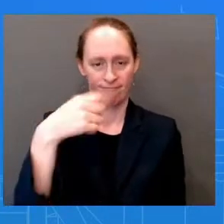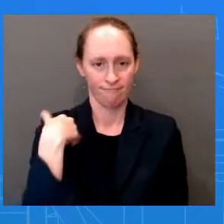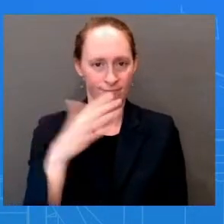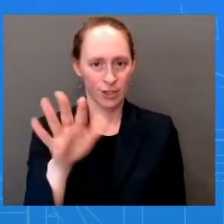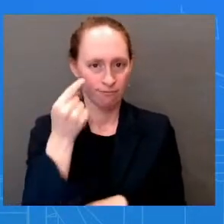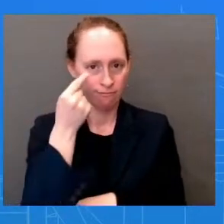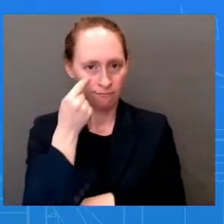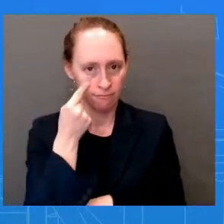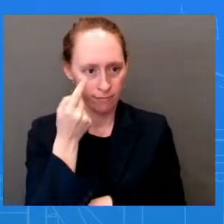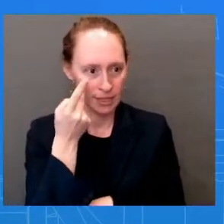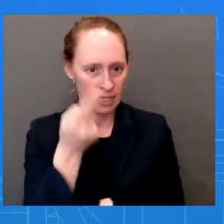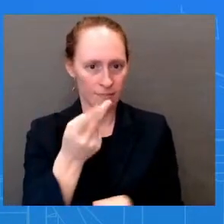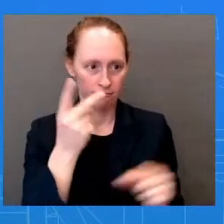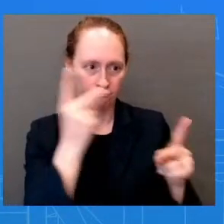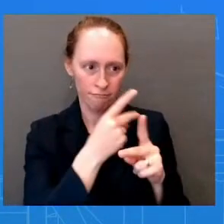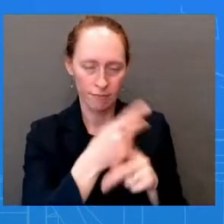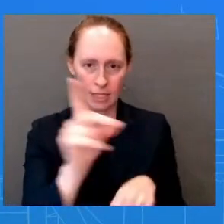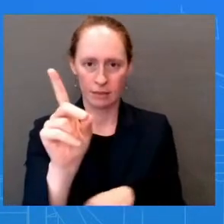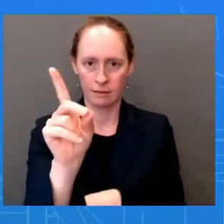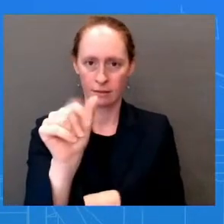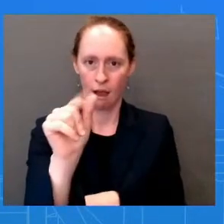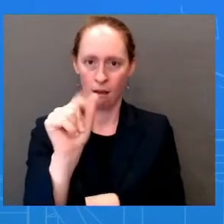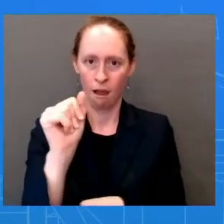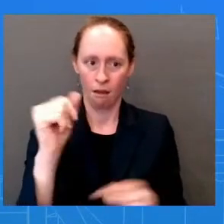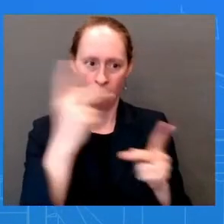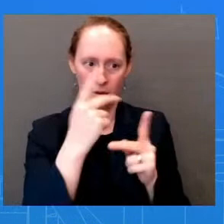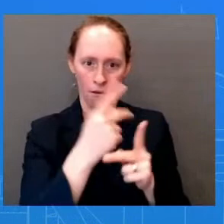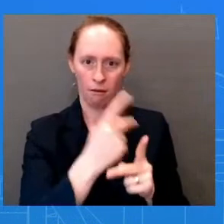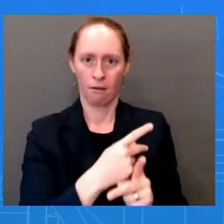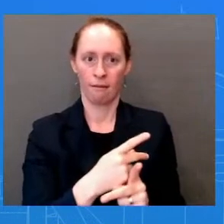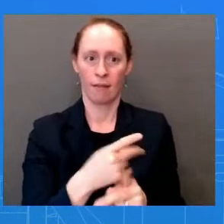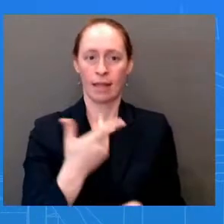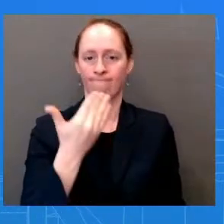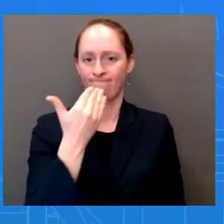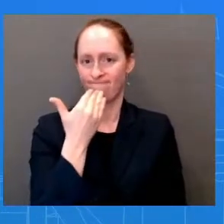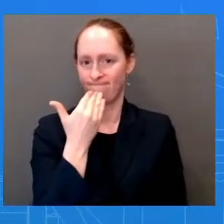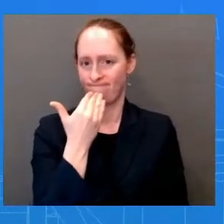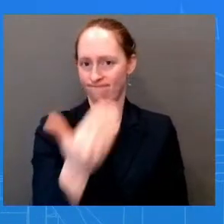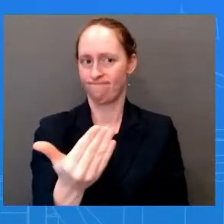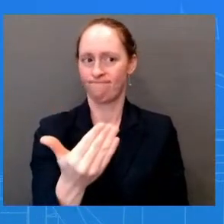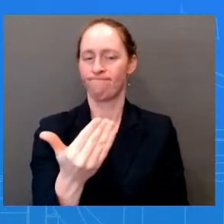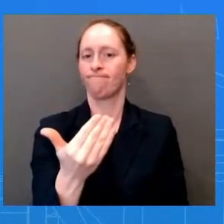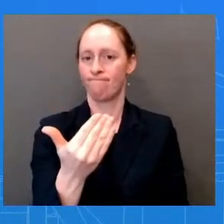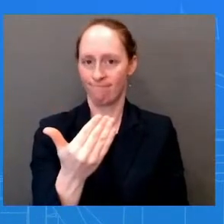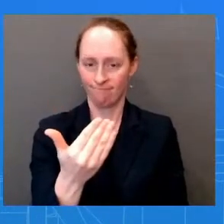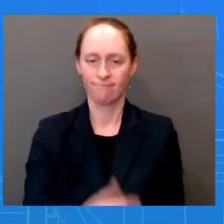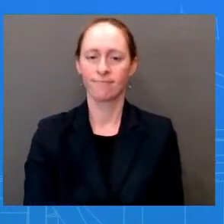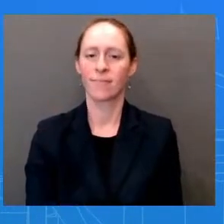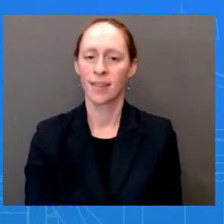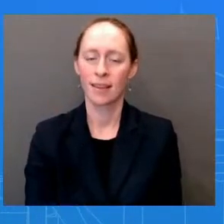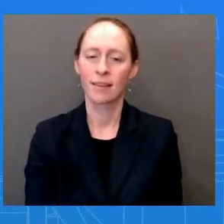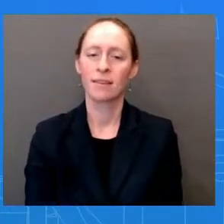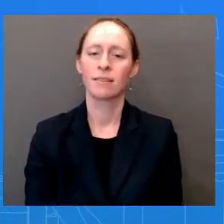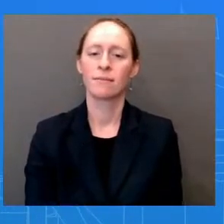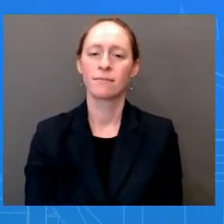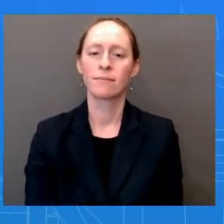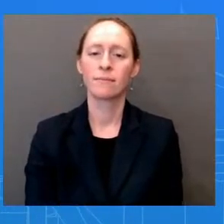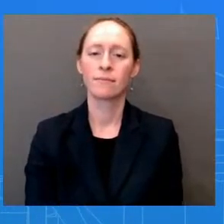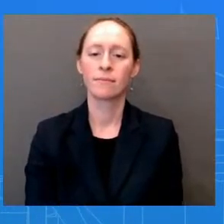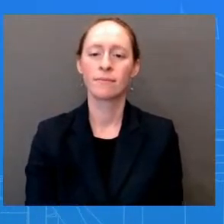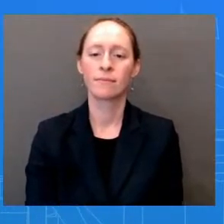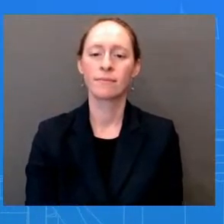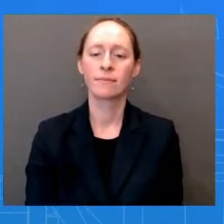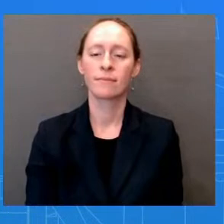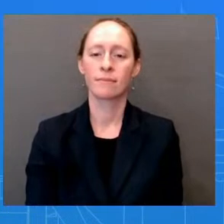front of all of you a couple of months ago talking about what we expected. All of the evidence that has come in the last month has far